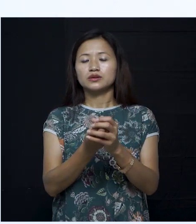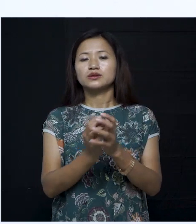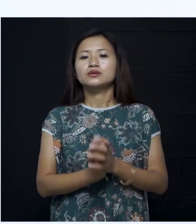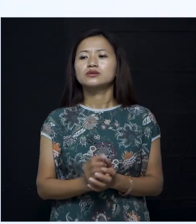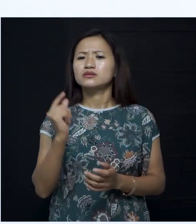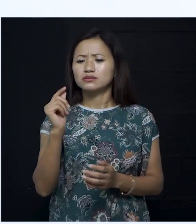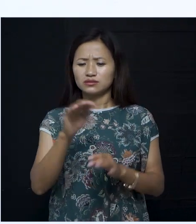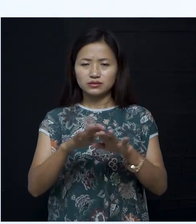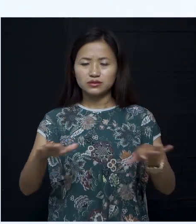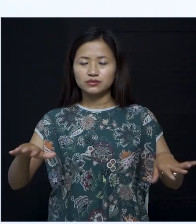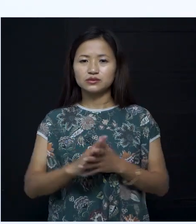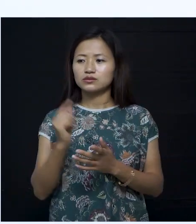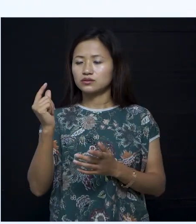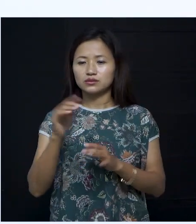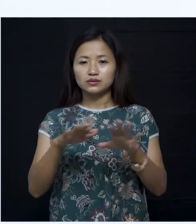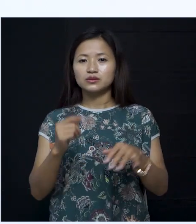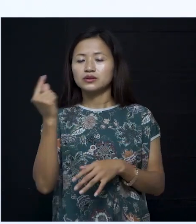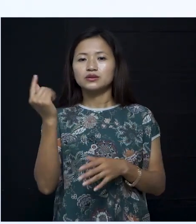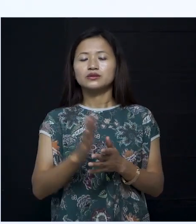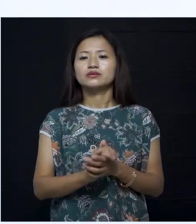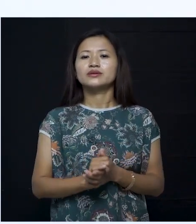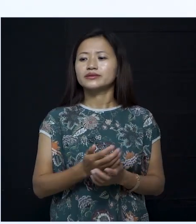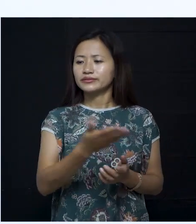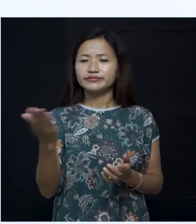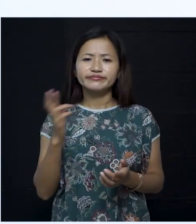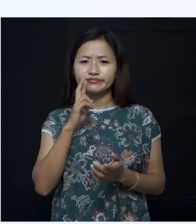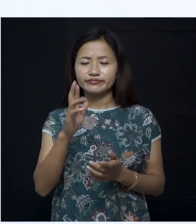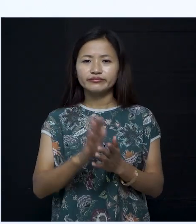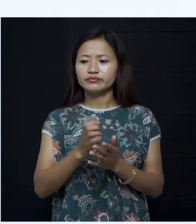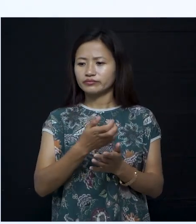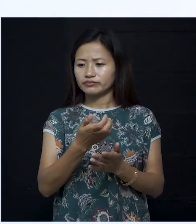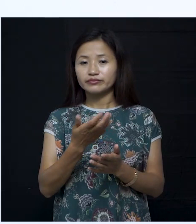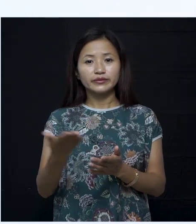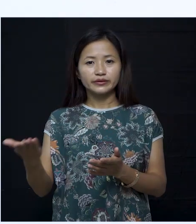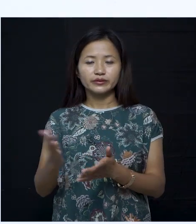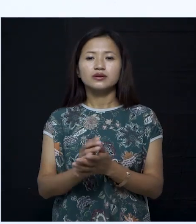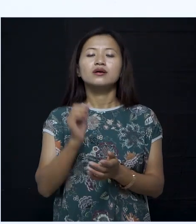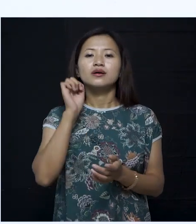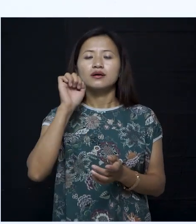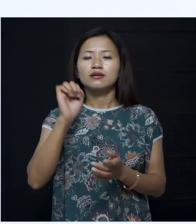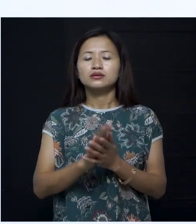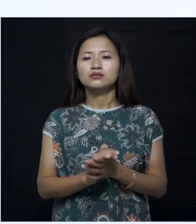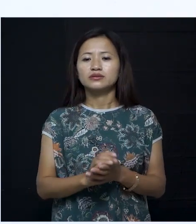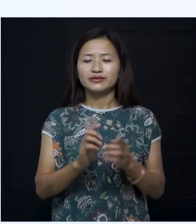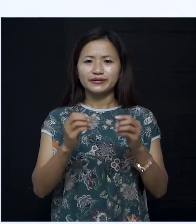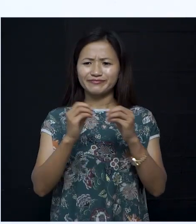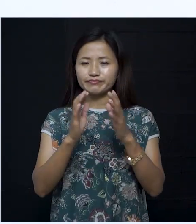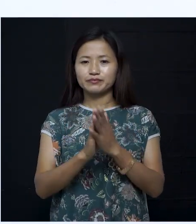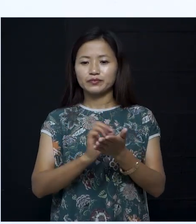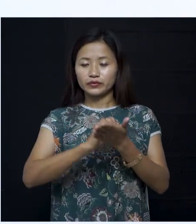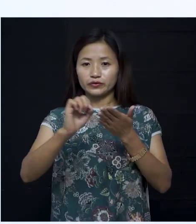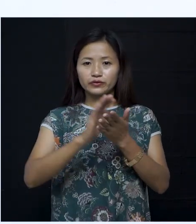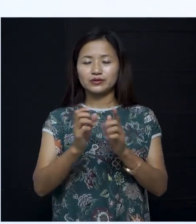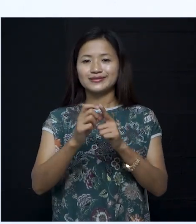also uses mine, his, theirs, hers, and so on in order to fill in the blanks with a possessive